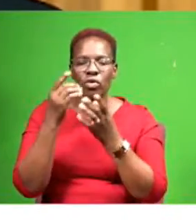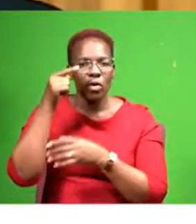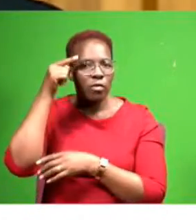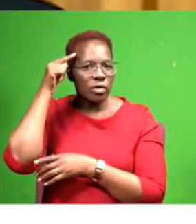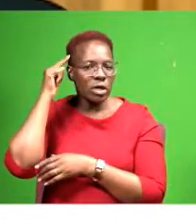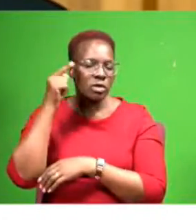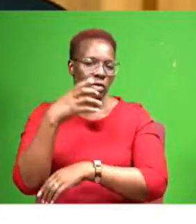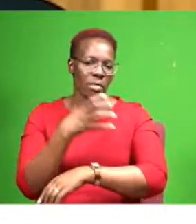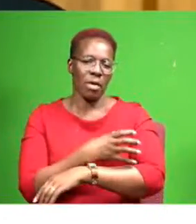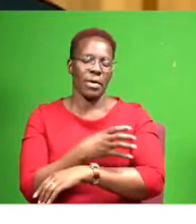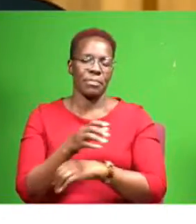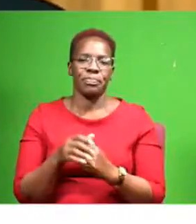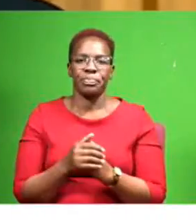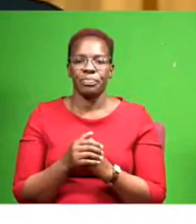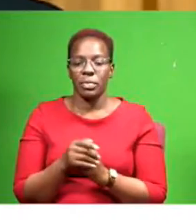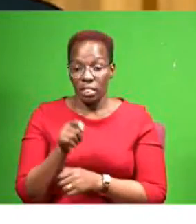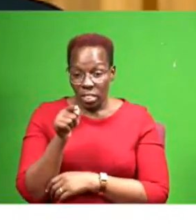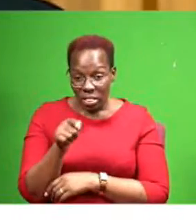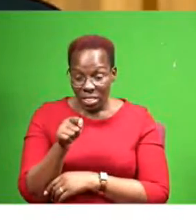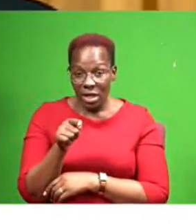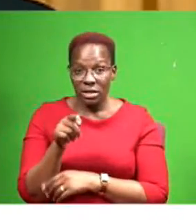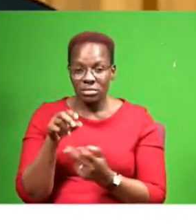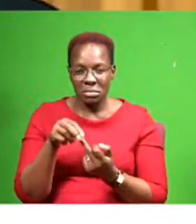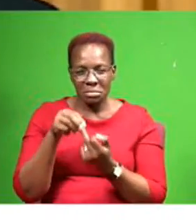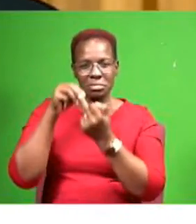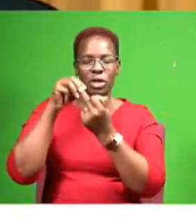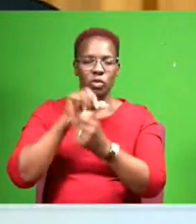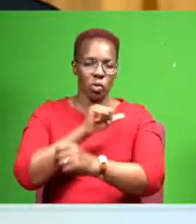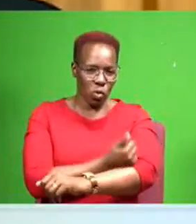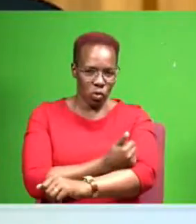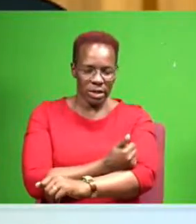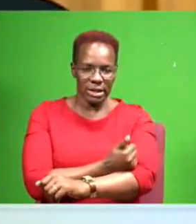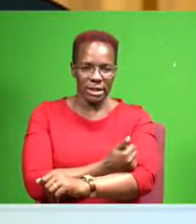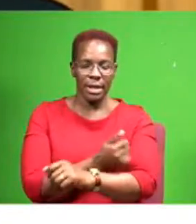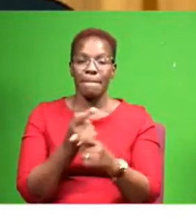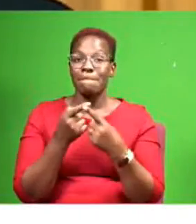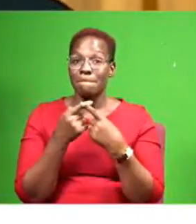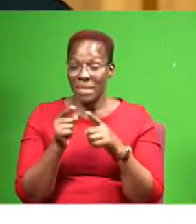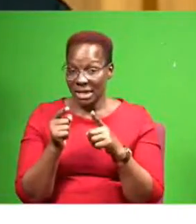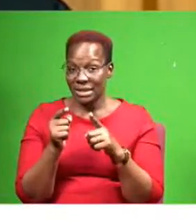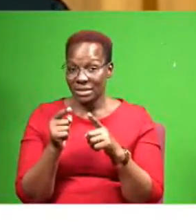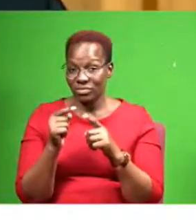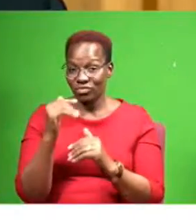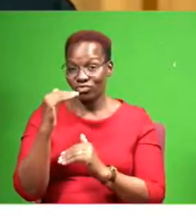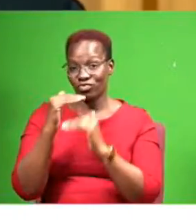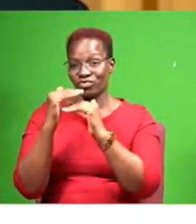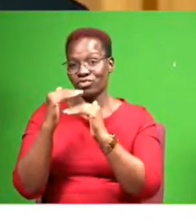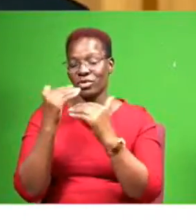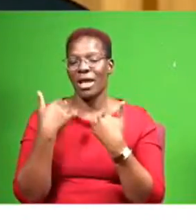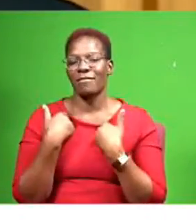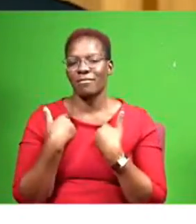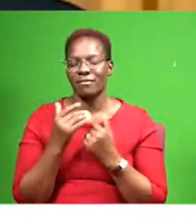constituent power, and that it is an exceptional authority, yet limited.